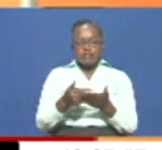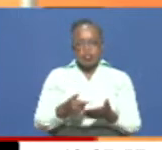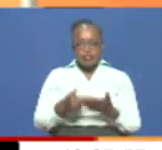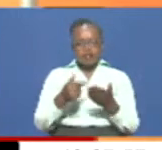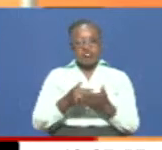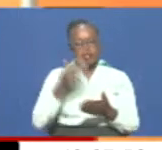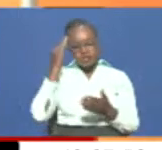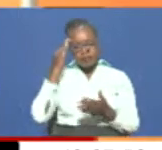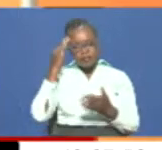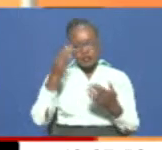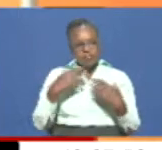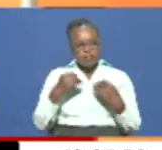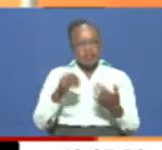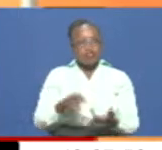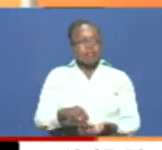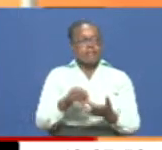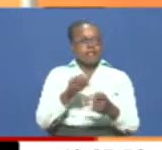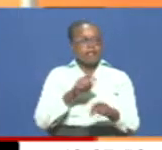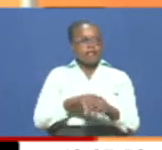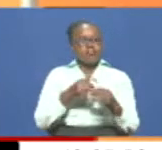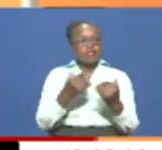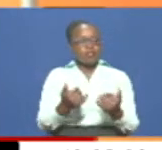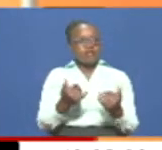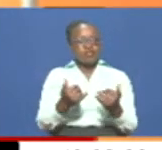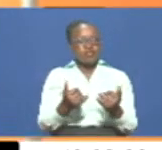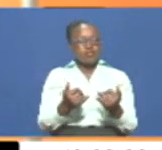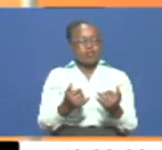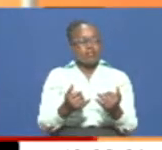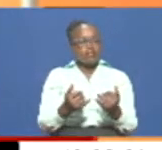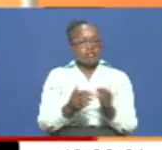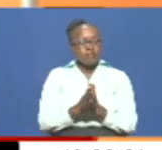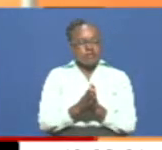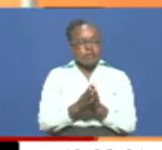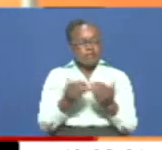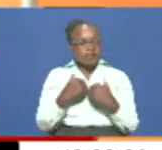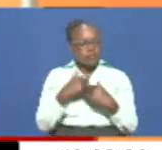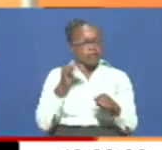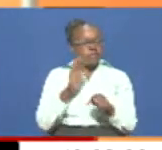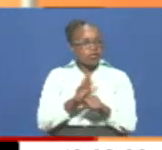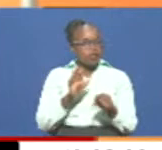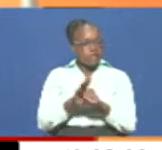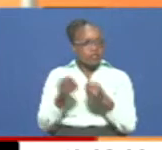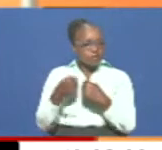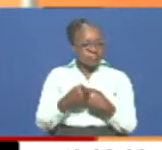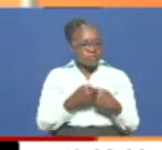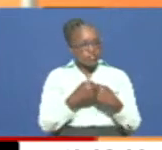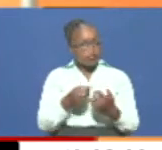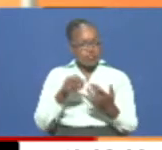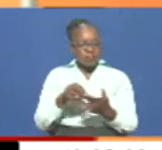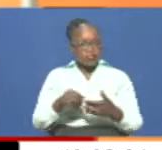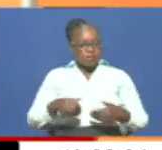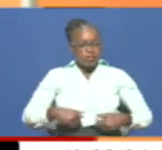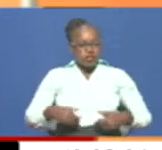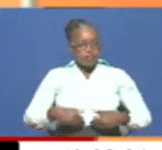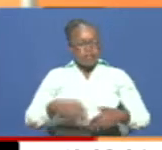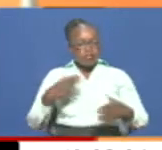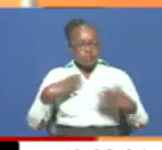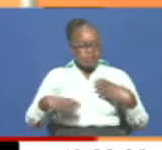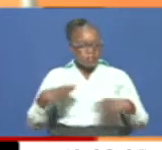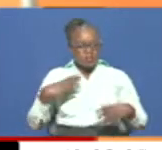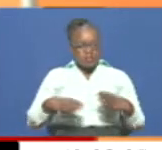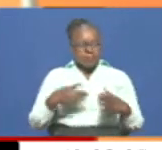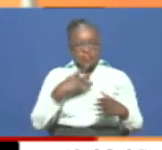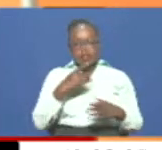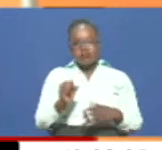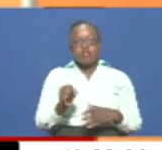health, especially at this period where we have been having a lot of challenges, especially for our young athletes. So be sure to